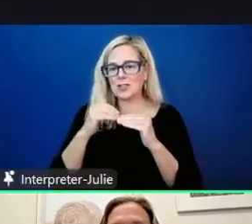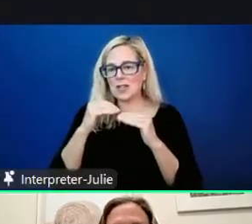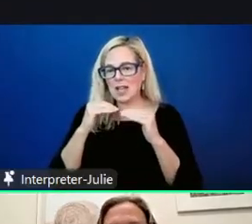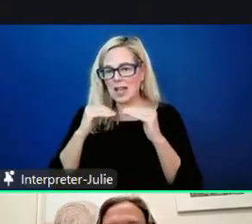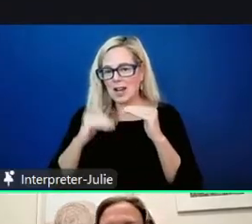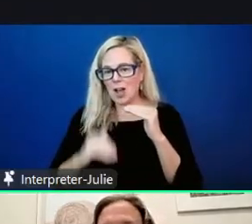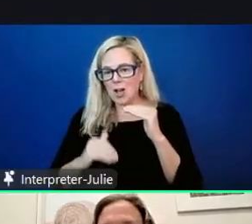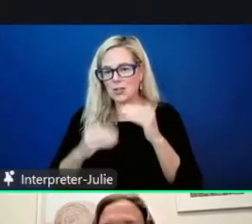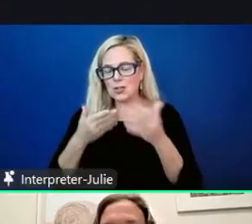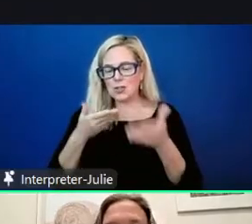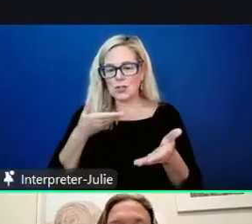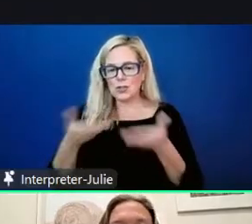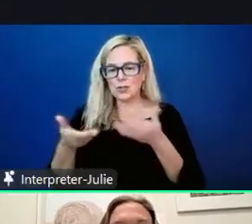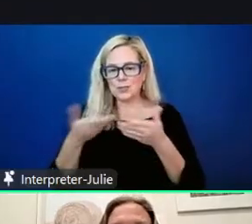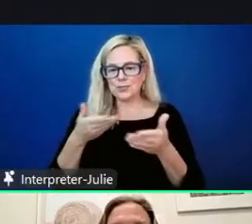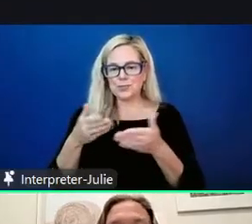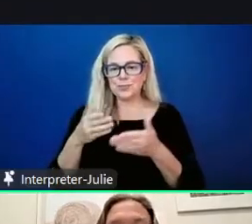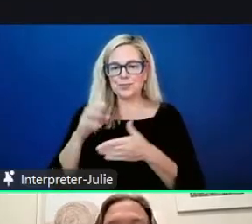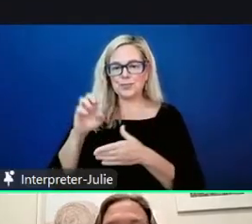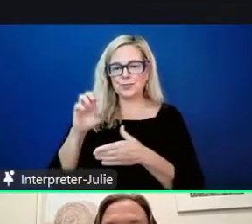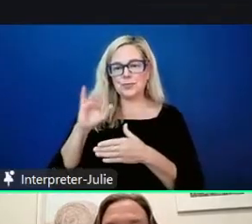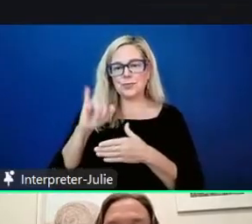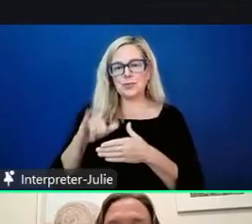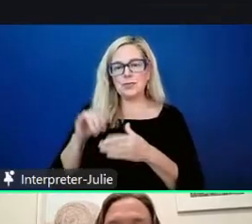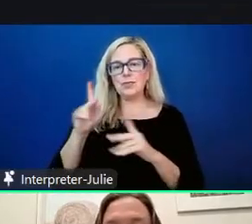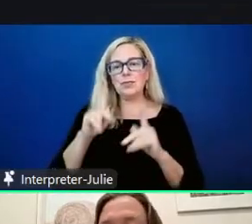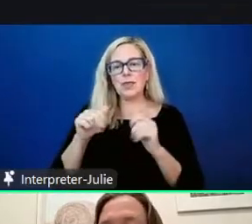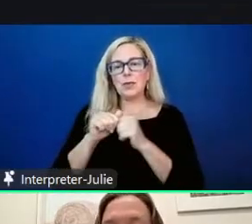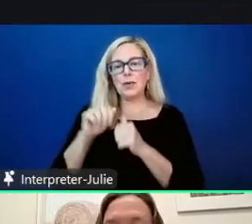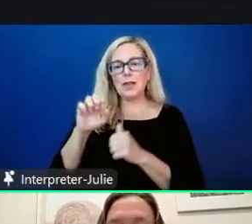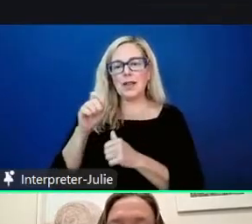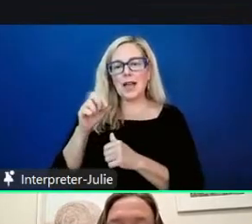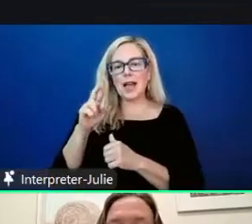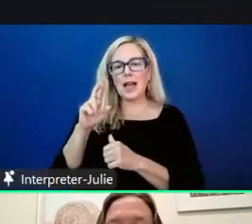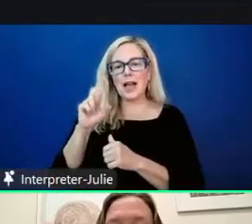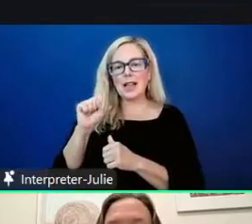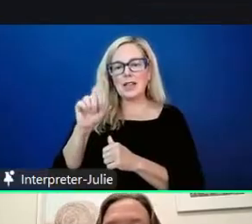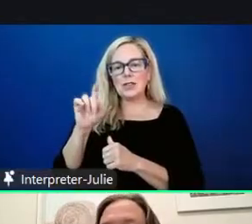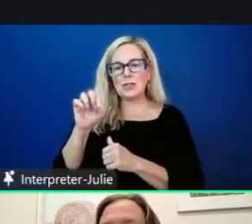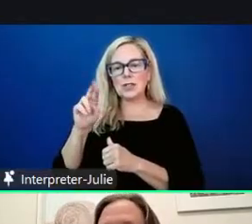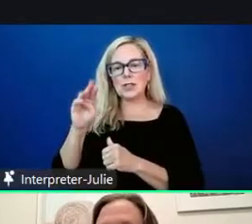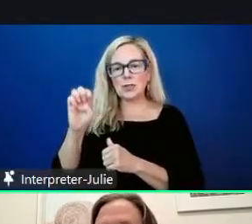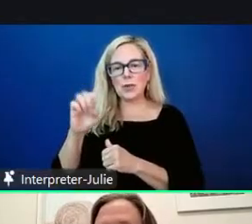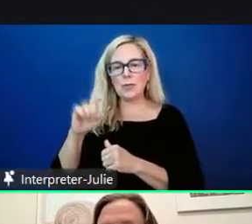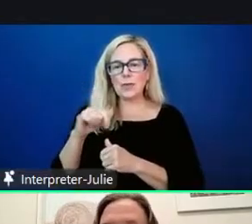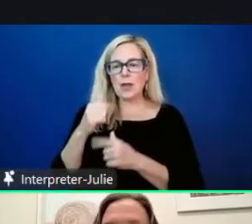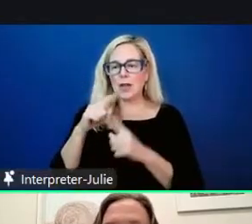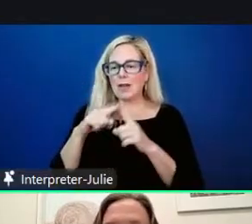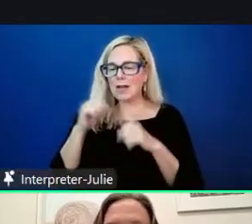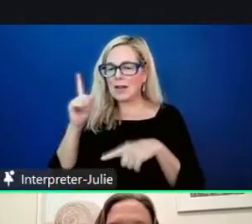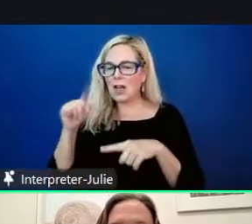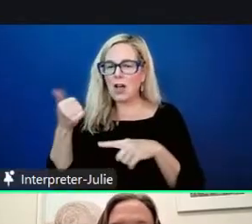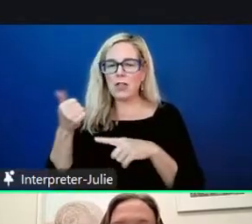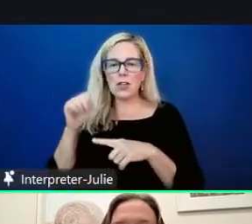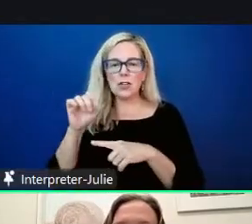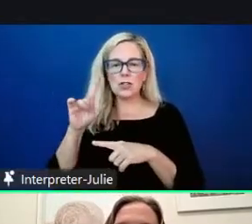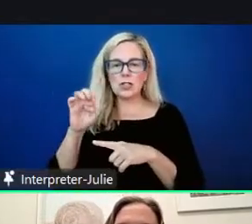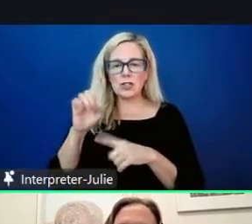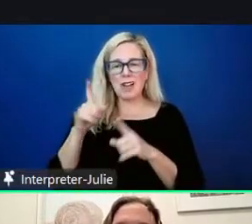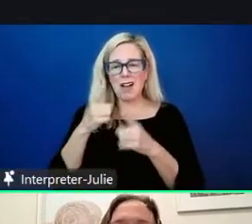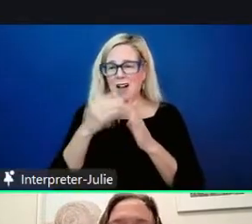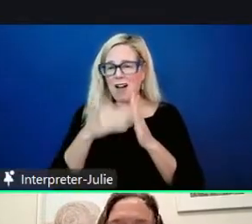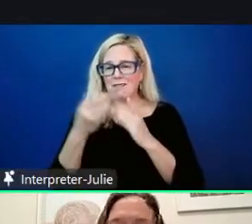syndrome, dysautonomia, and/or mast cell activation syndrome are often gaslit, stigmatized,